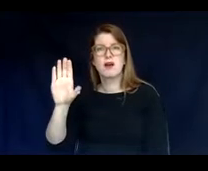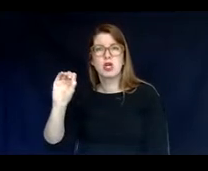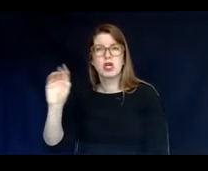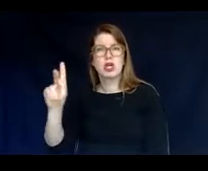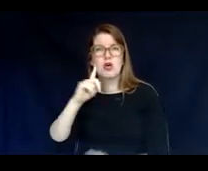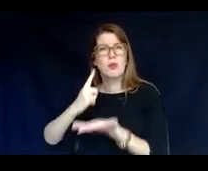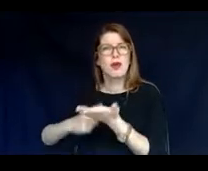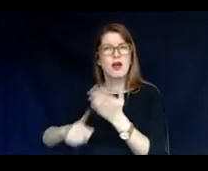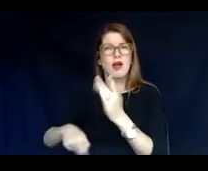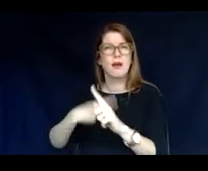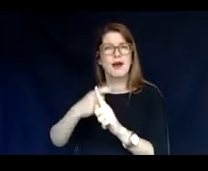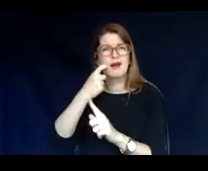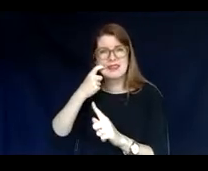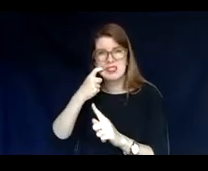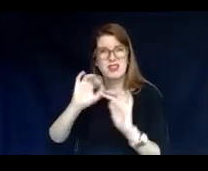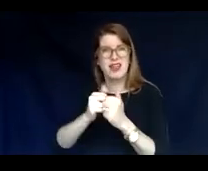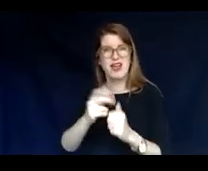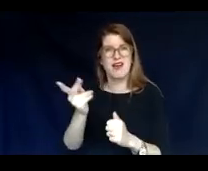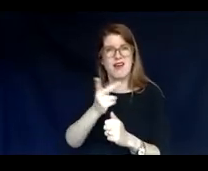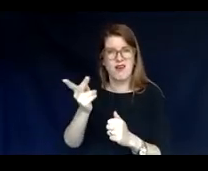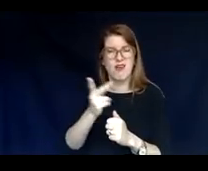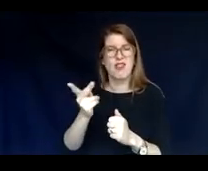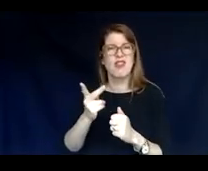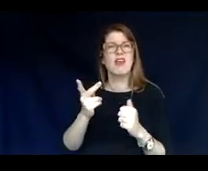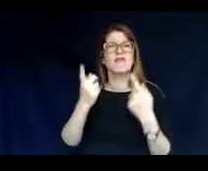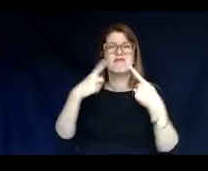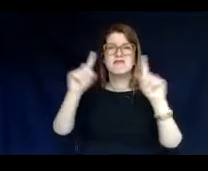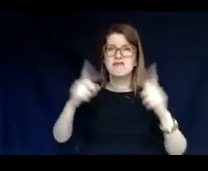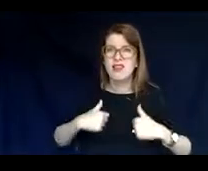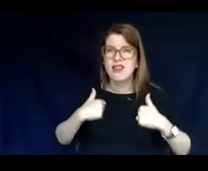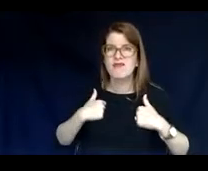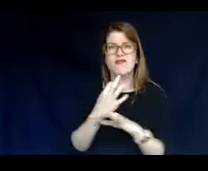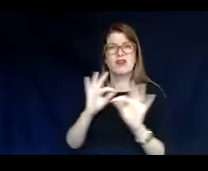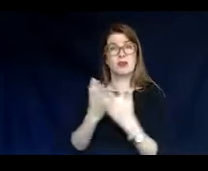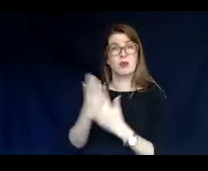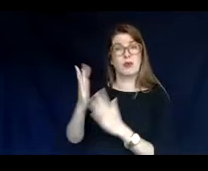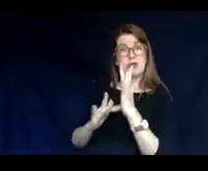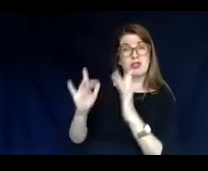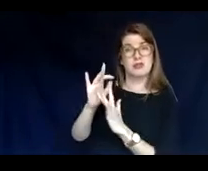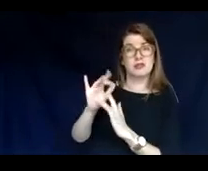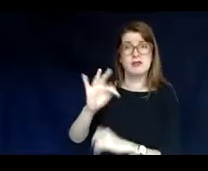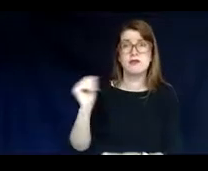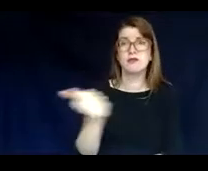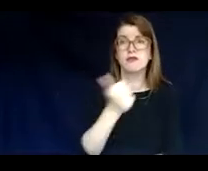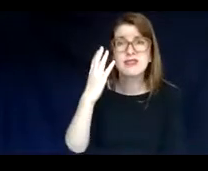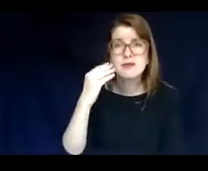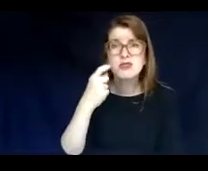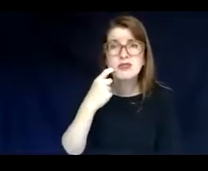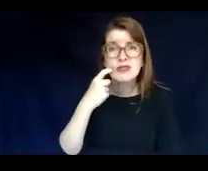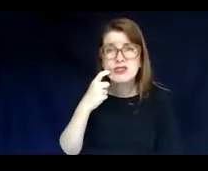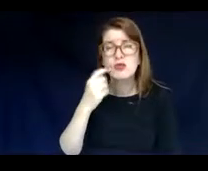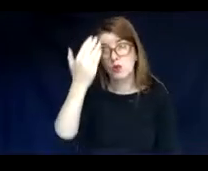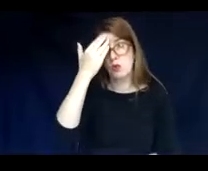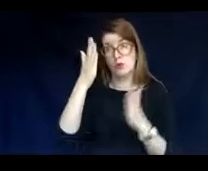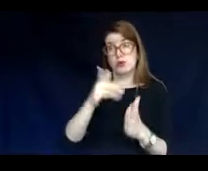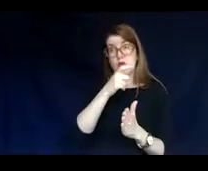story about addiction and how they found life and freedom in Jesus. If you've experienced addiction, you know someone who has,